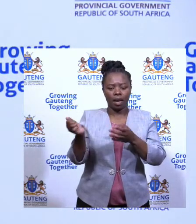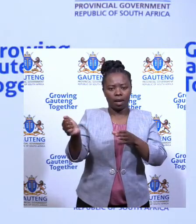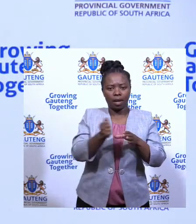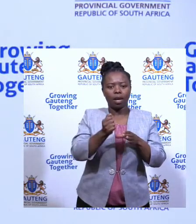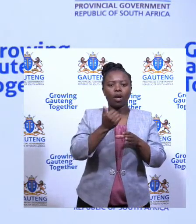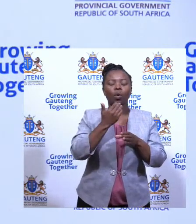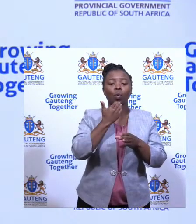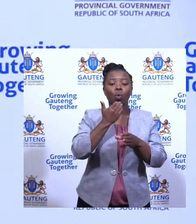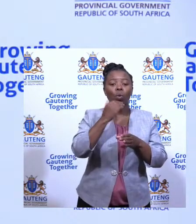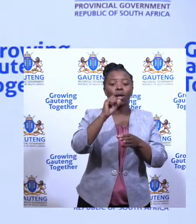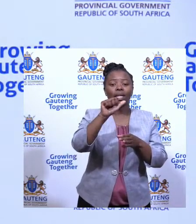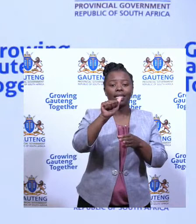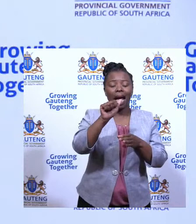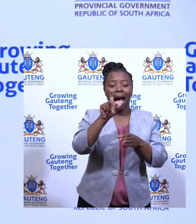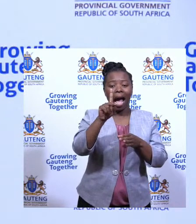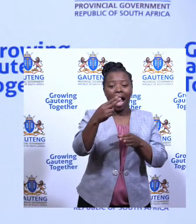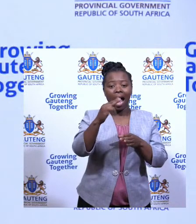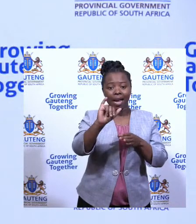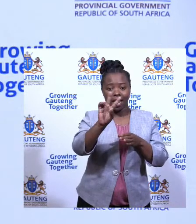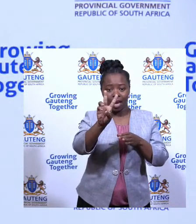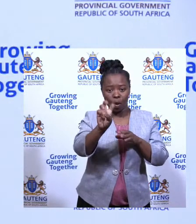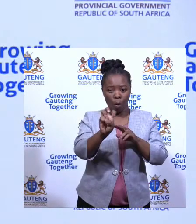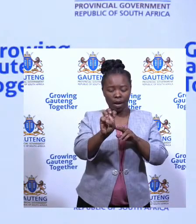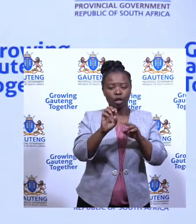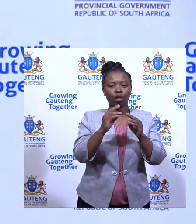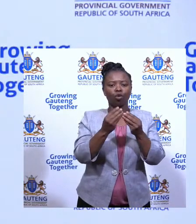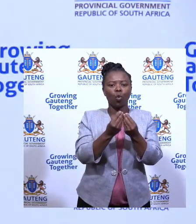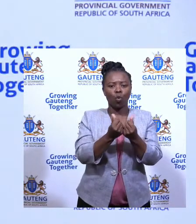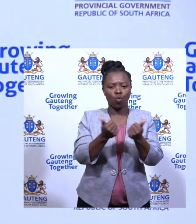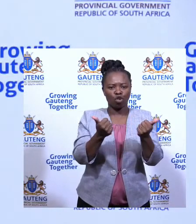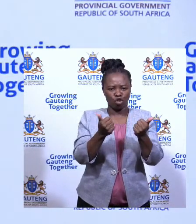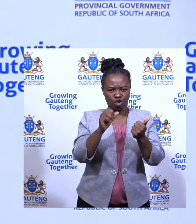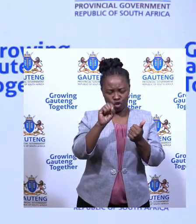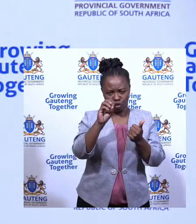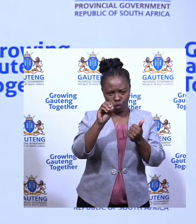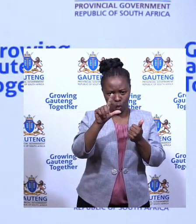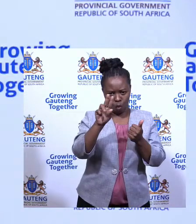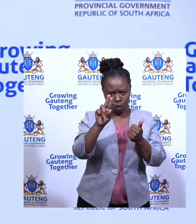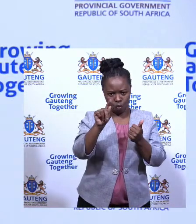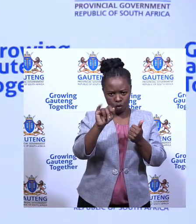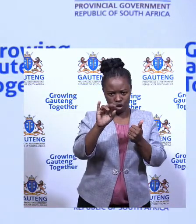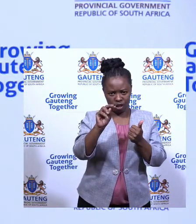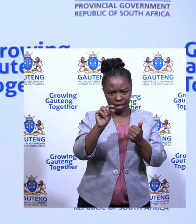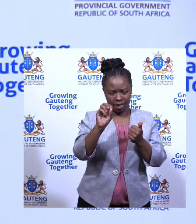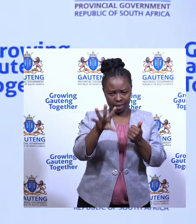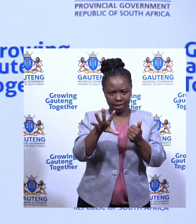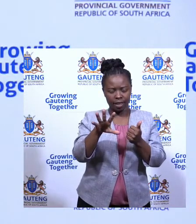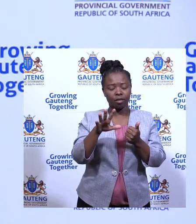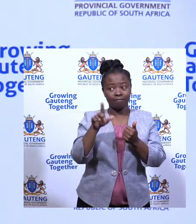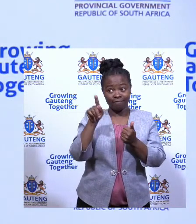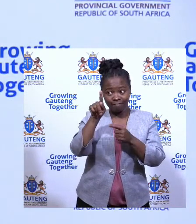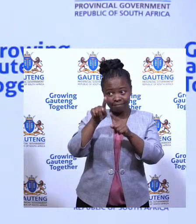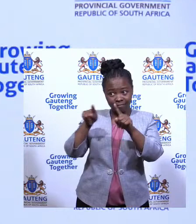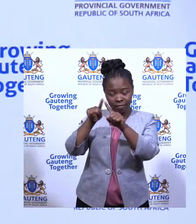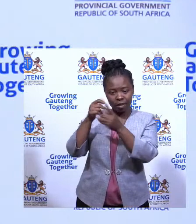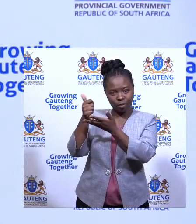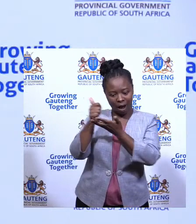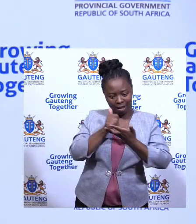Solutions to assist us with the provinces